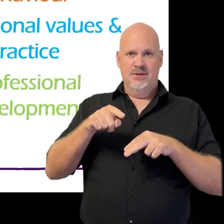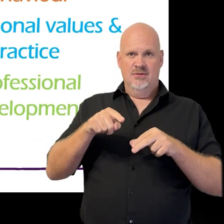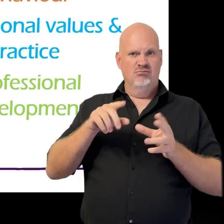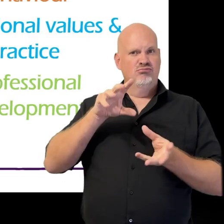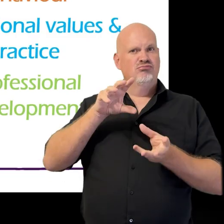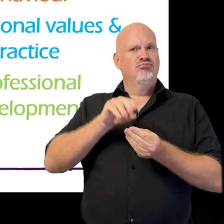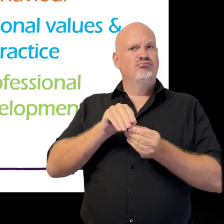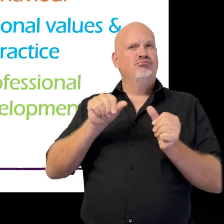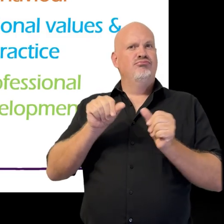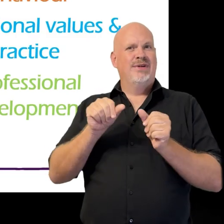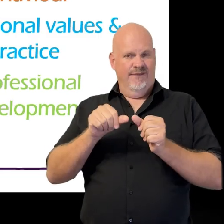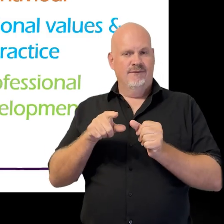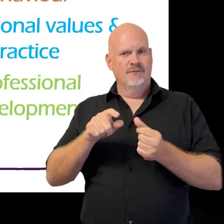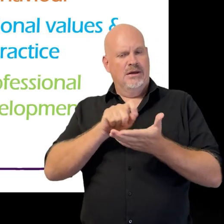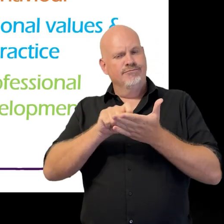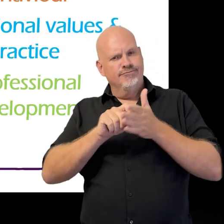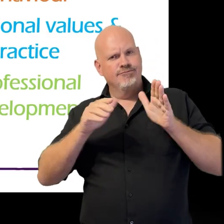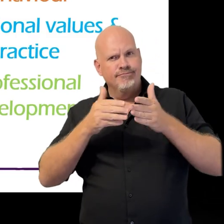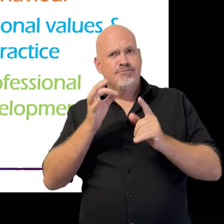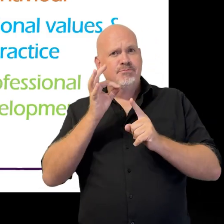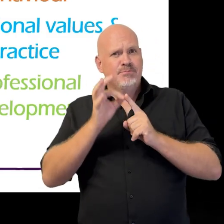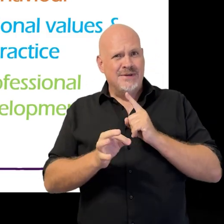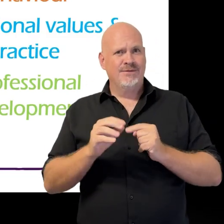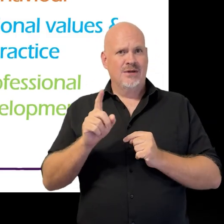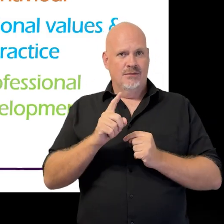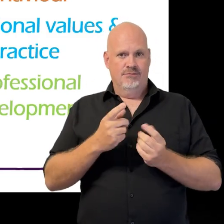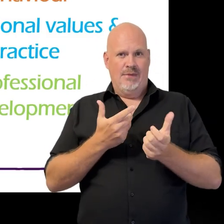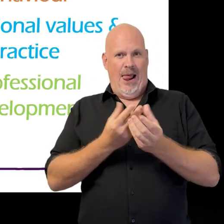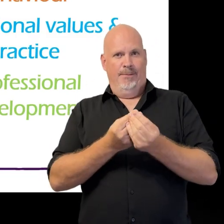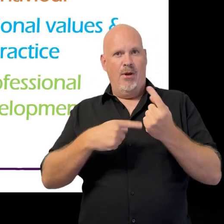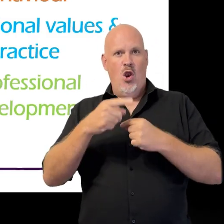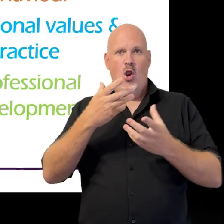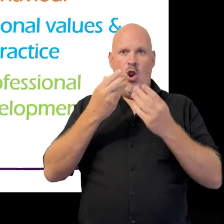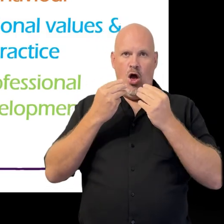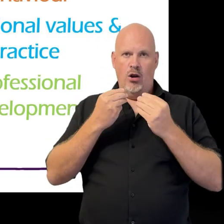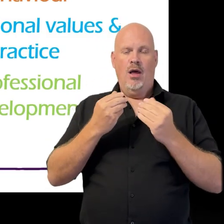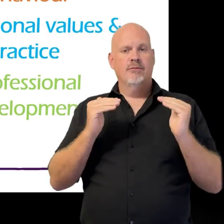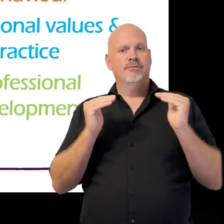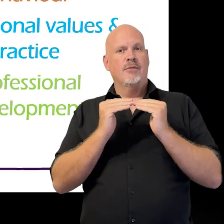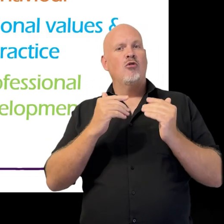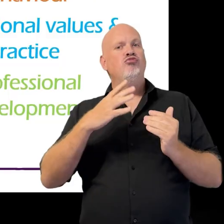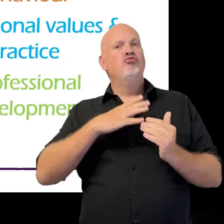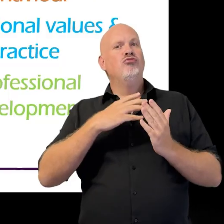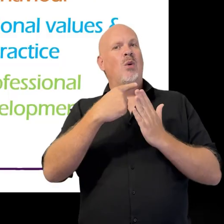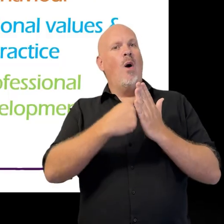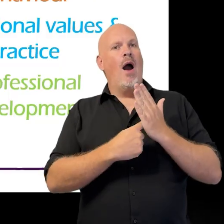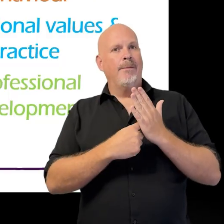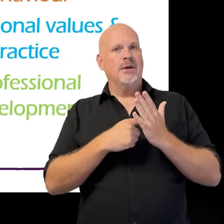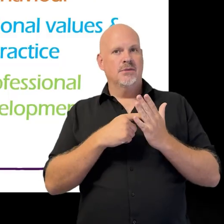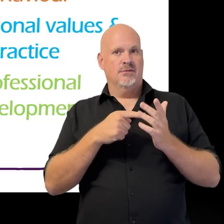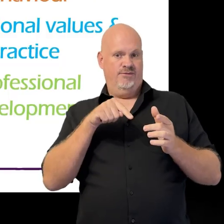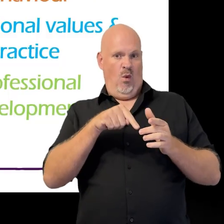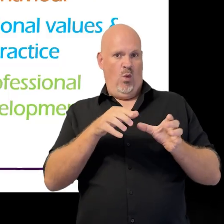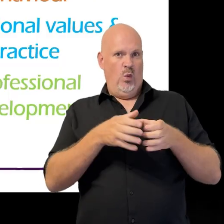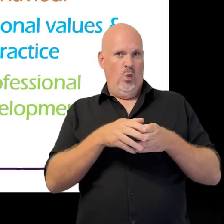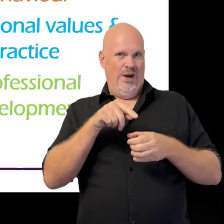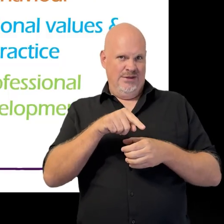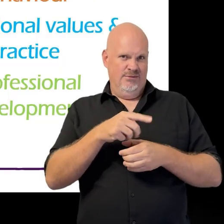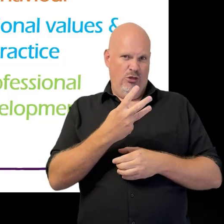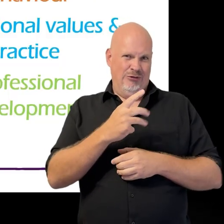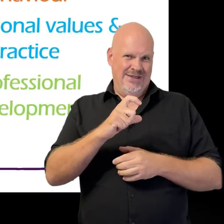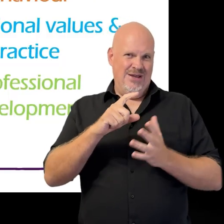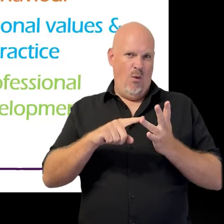principles and how these affect the way we behave, our professional values and how these affect our practice at work,